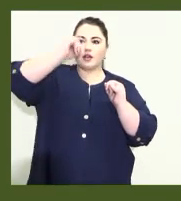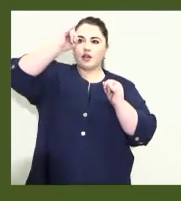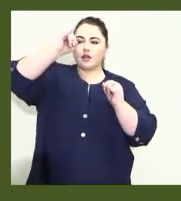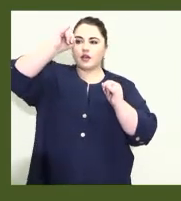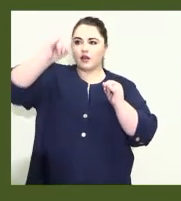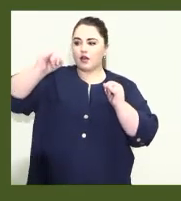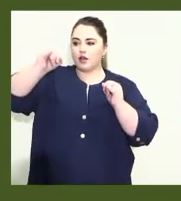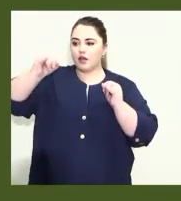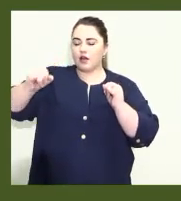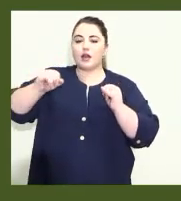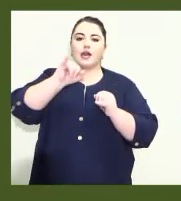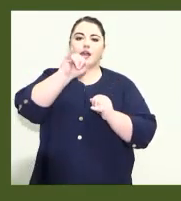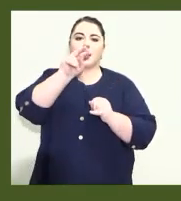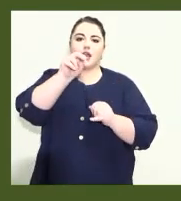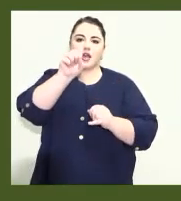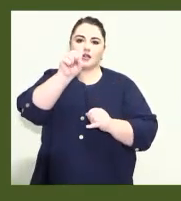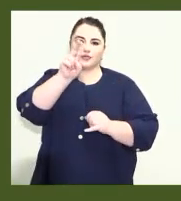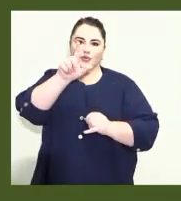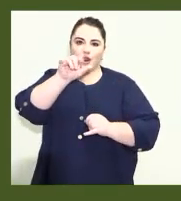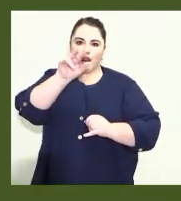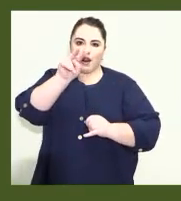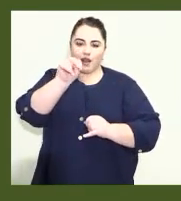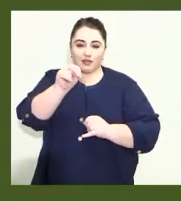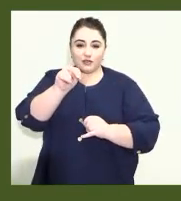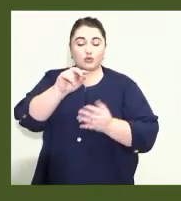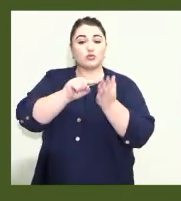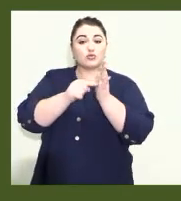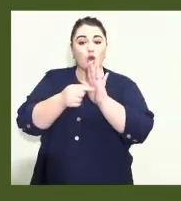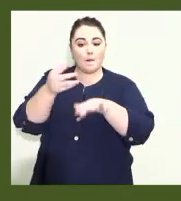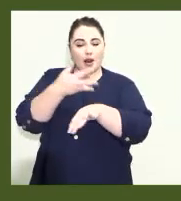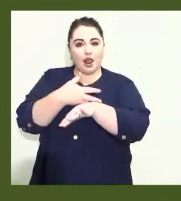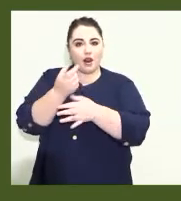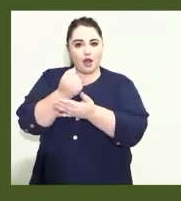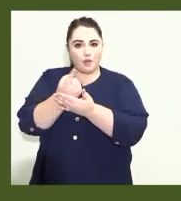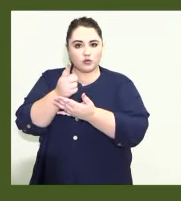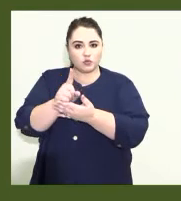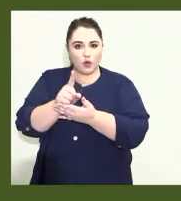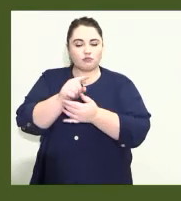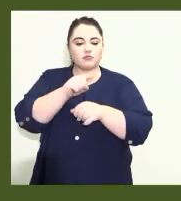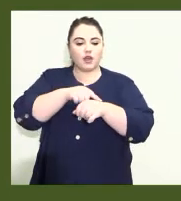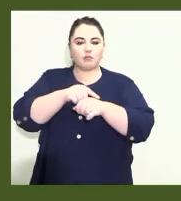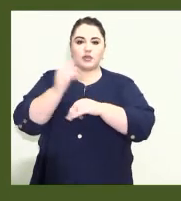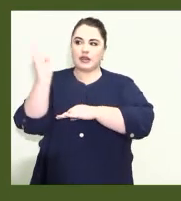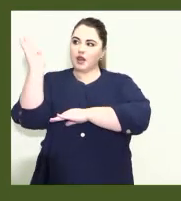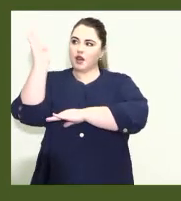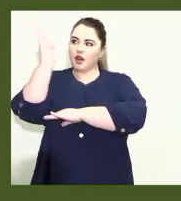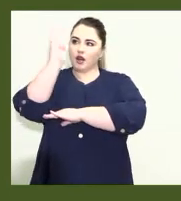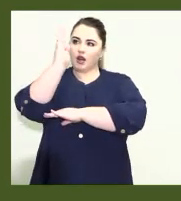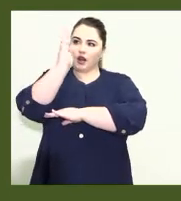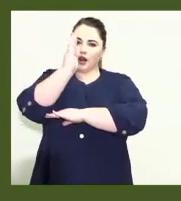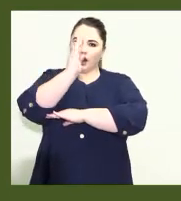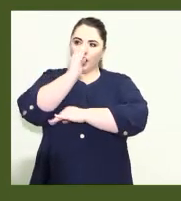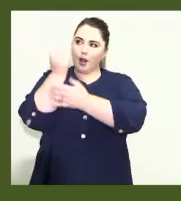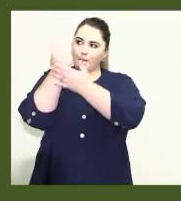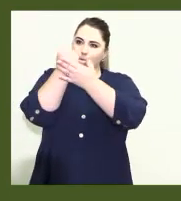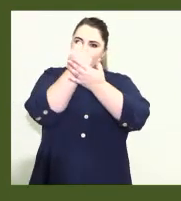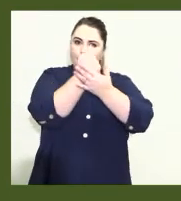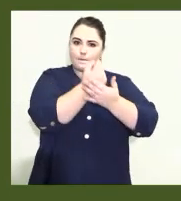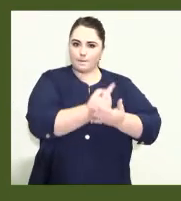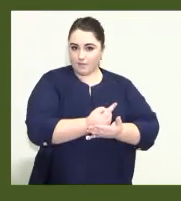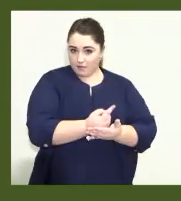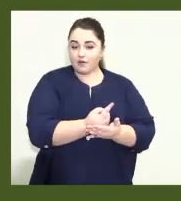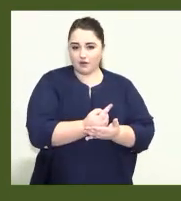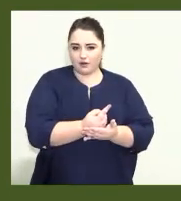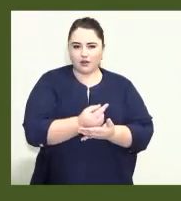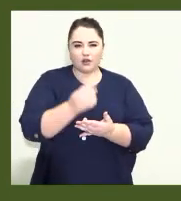the dotted line here showing what's happening in the person's blood as the day goes by. Now, can you spot